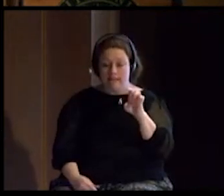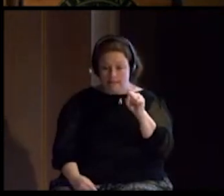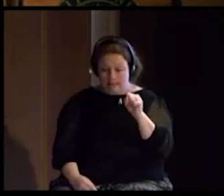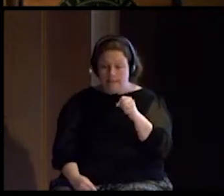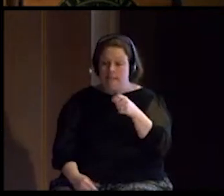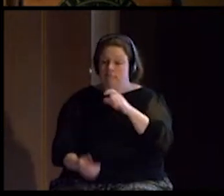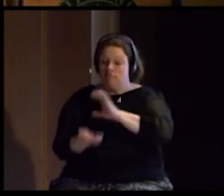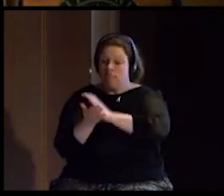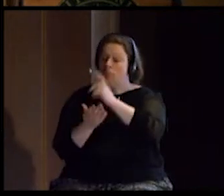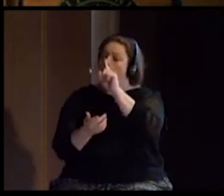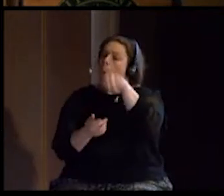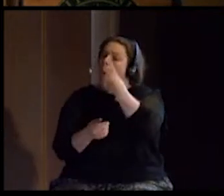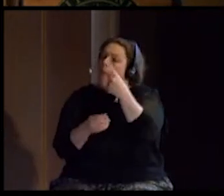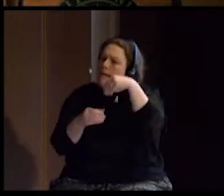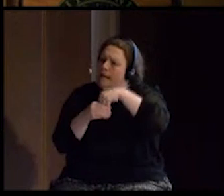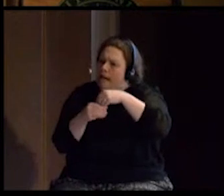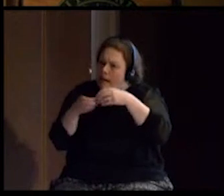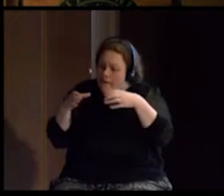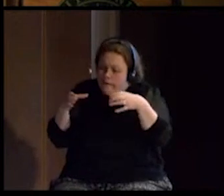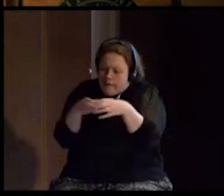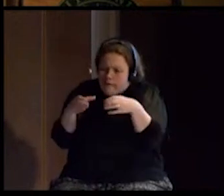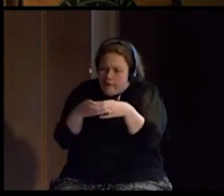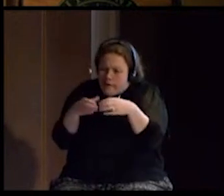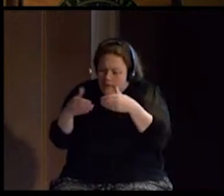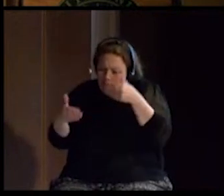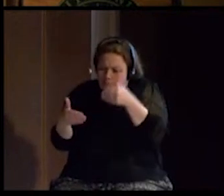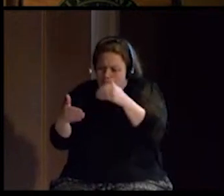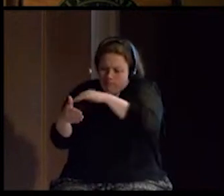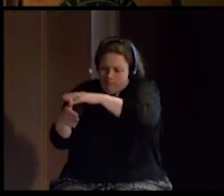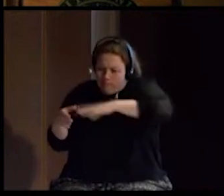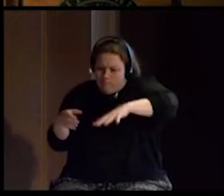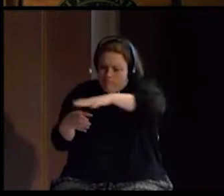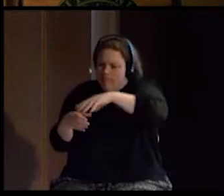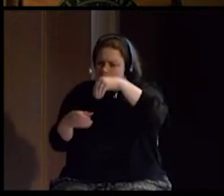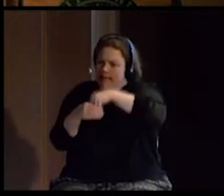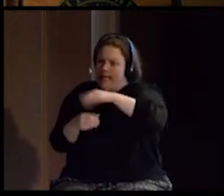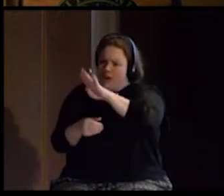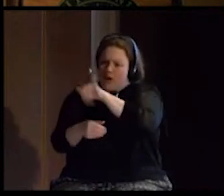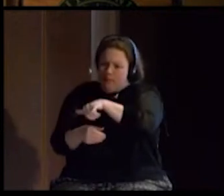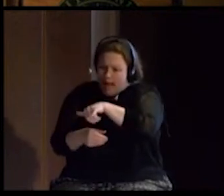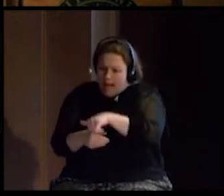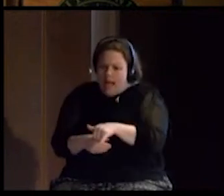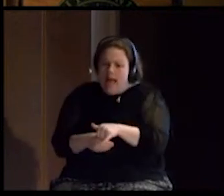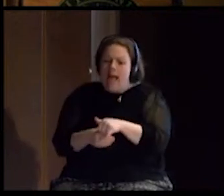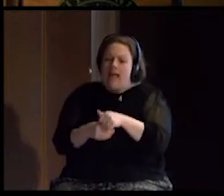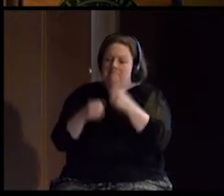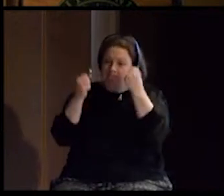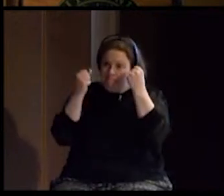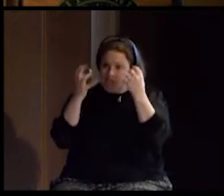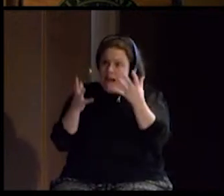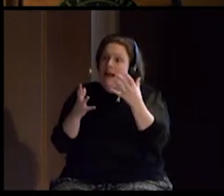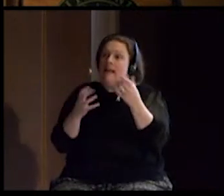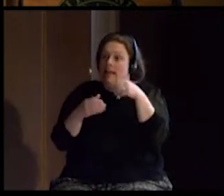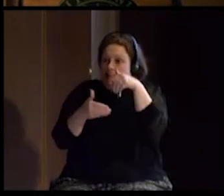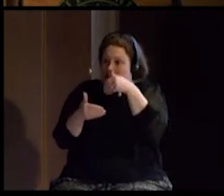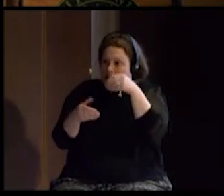inner bay. So it's quite interesting. We find few spirochetes in the outer bay, a lot of spirochetes in the inner bay under severe